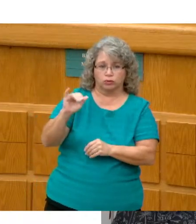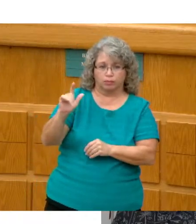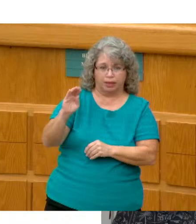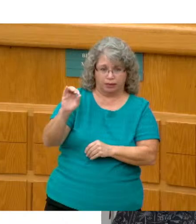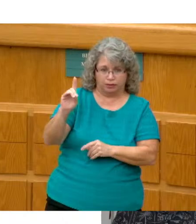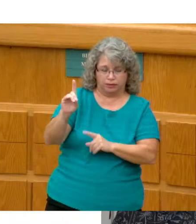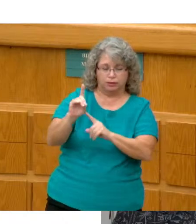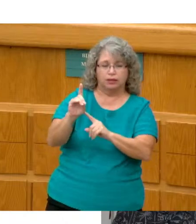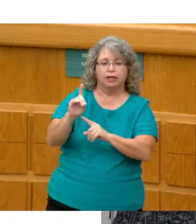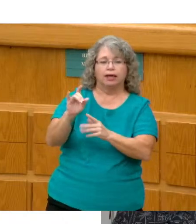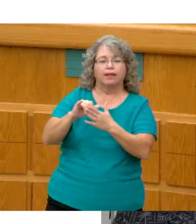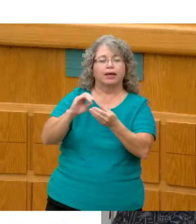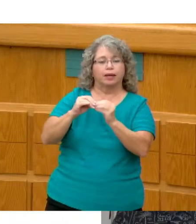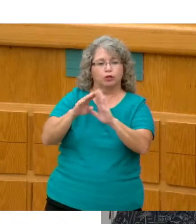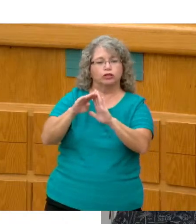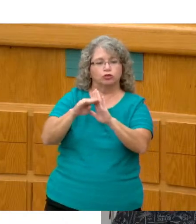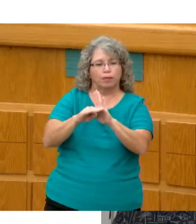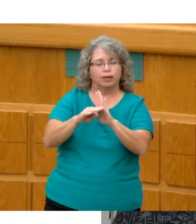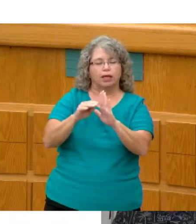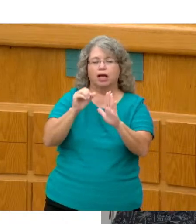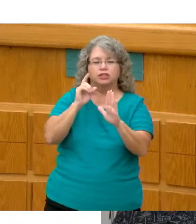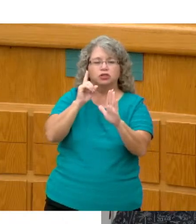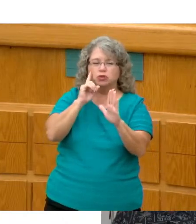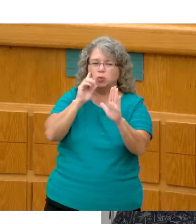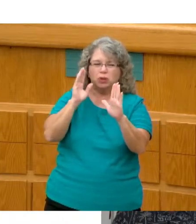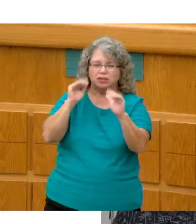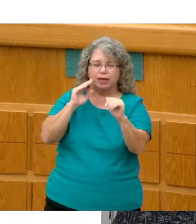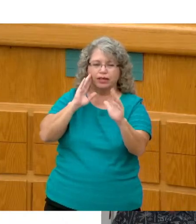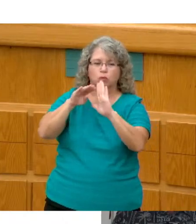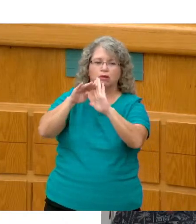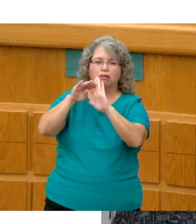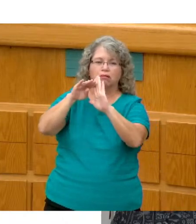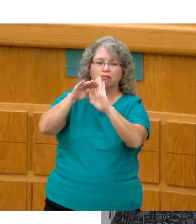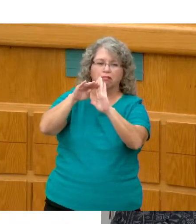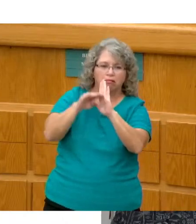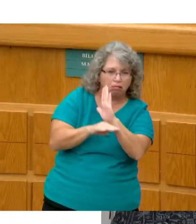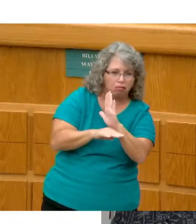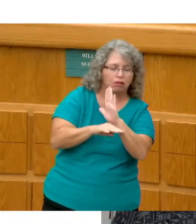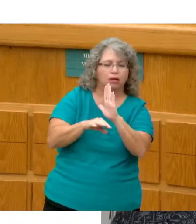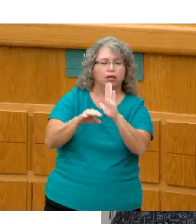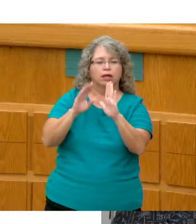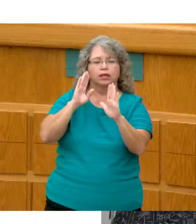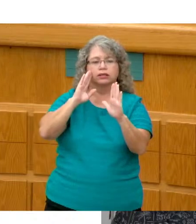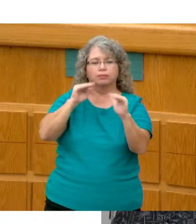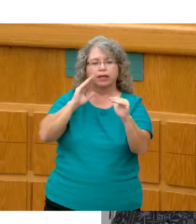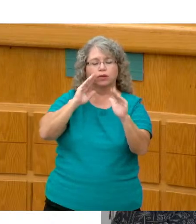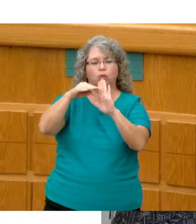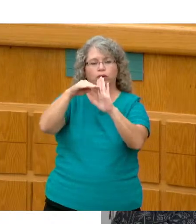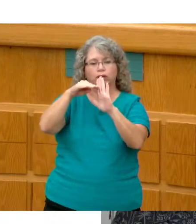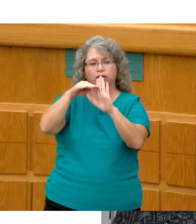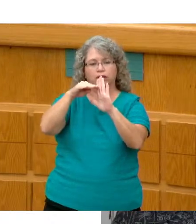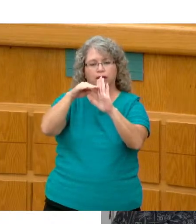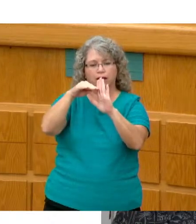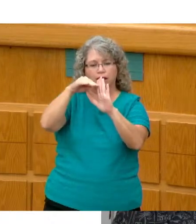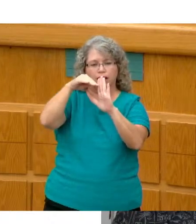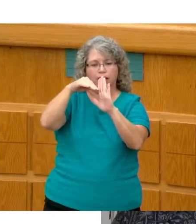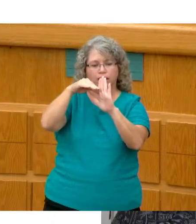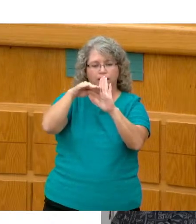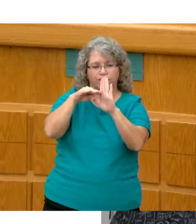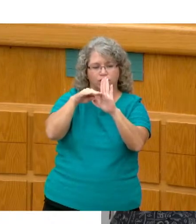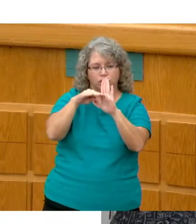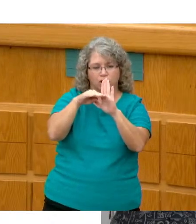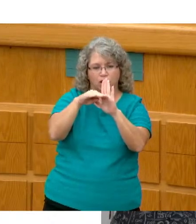projection, we expect it to not drop too much more. We expect there to be a leveling off in the number of people in the ICU with